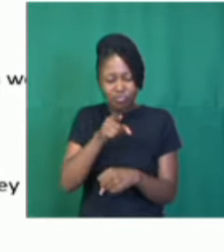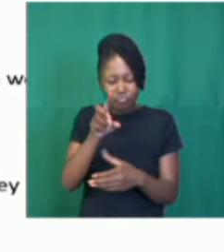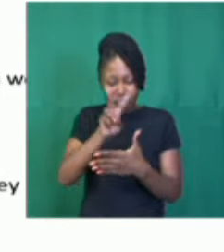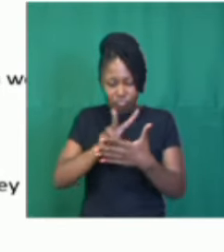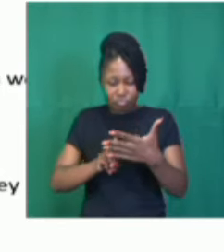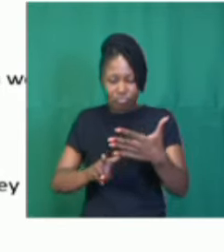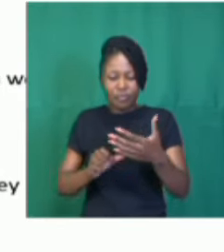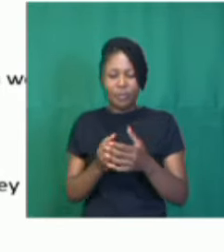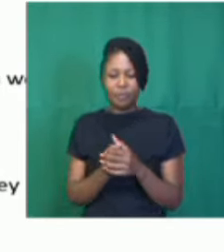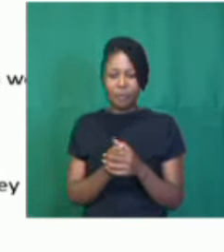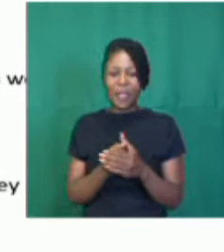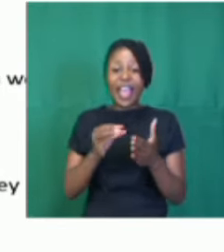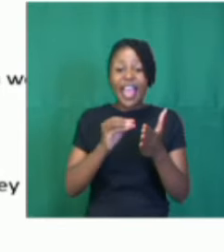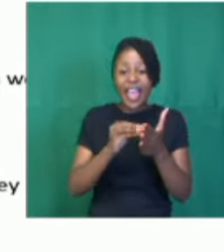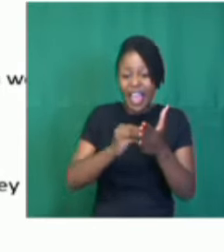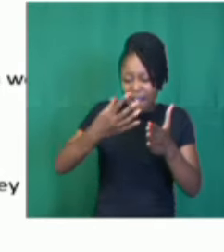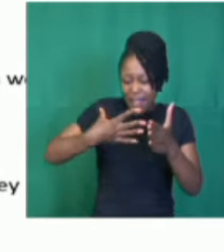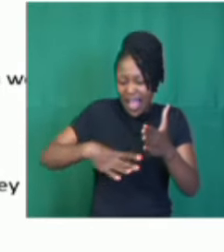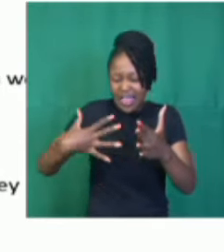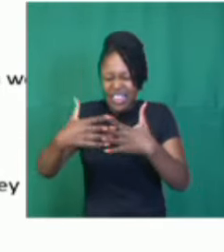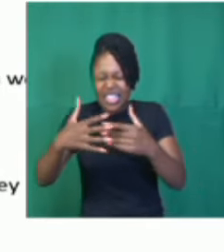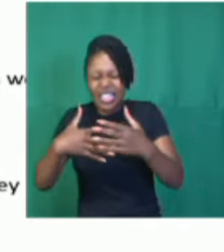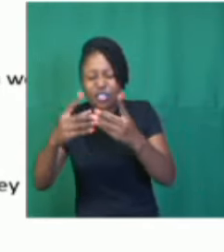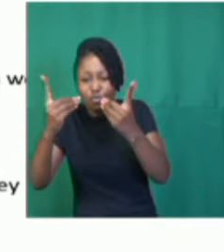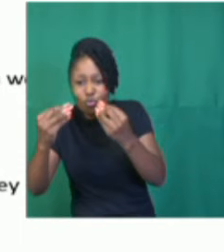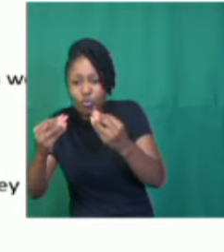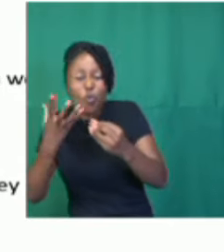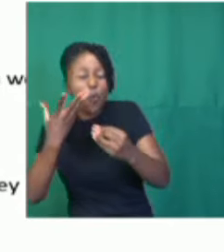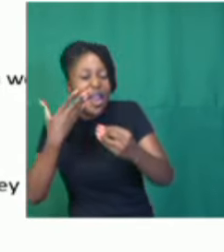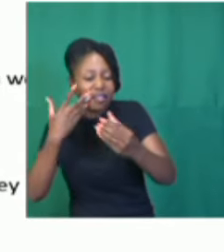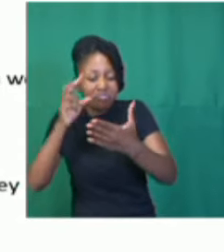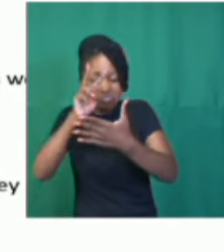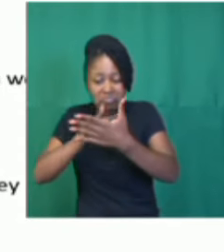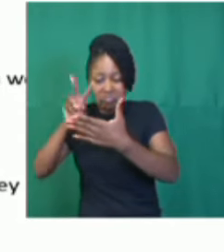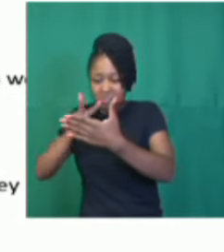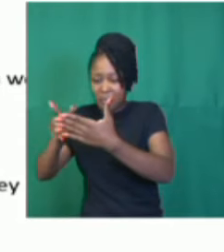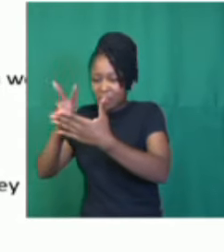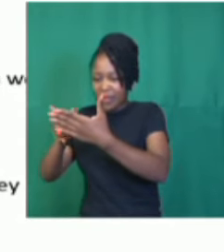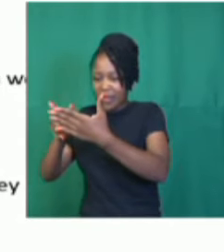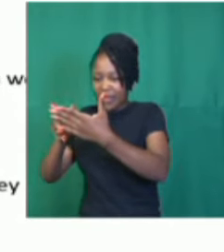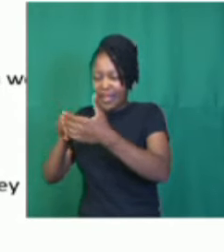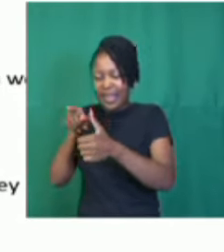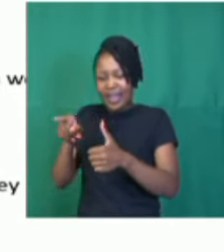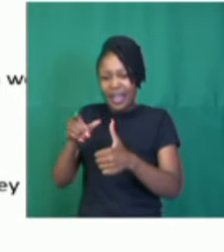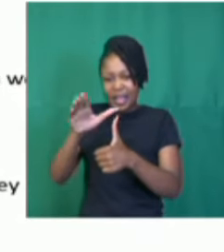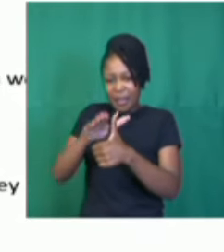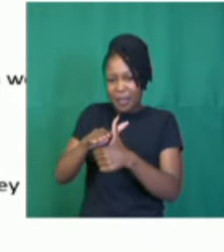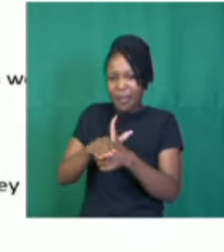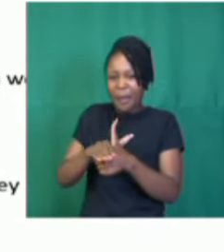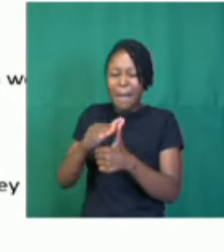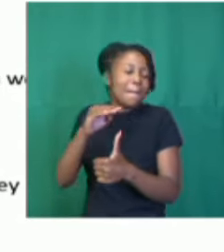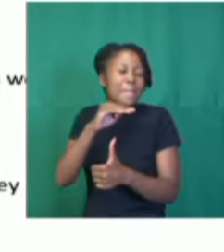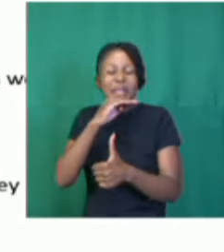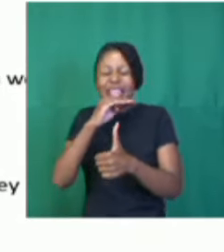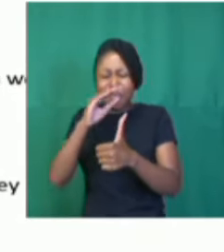reading. This exercise is very important, and it includes a very important technique which is known as text